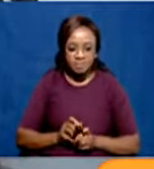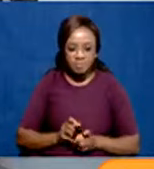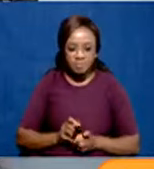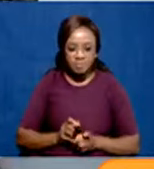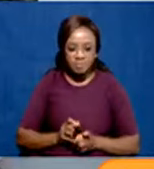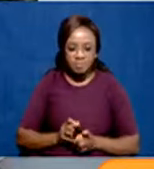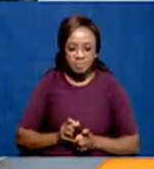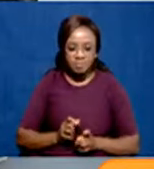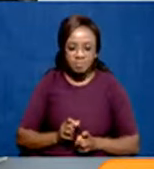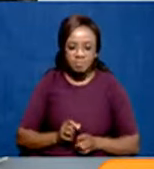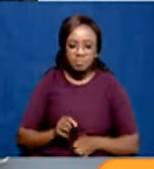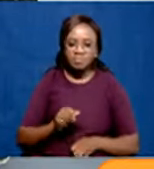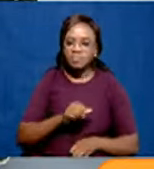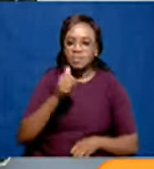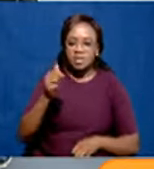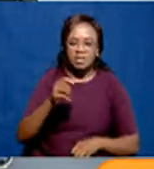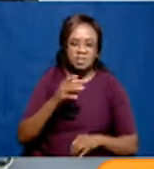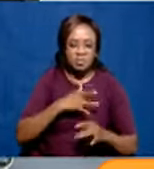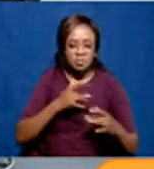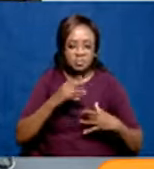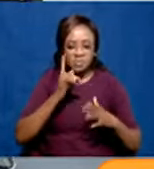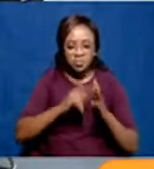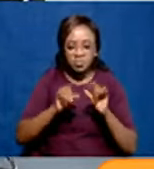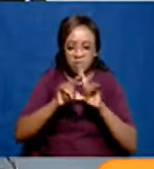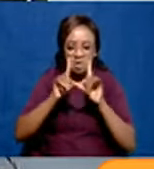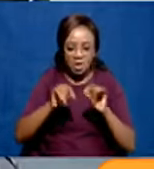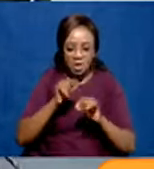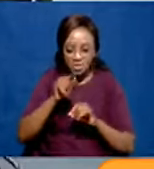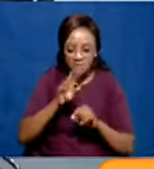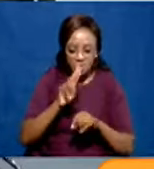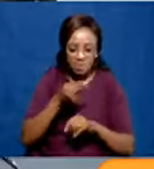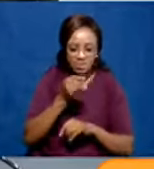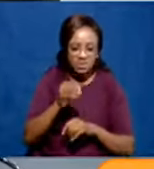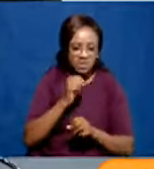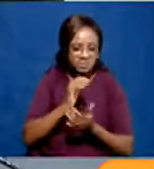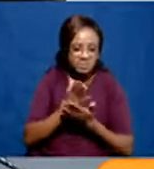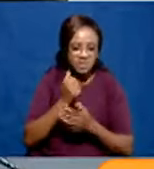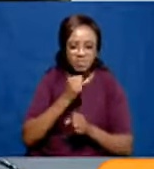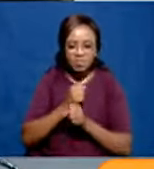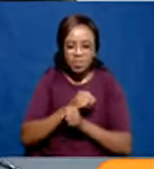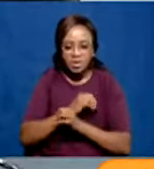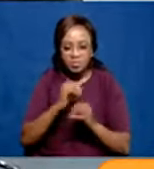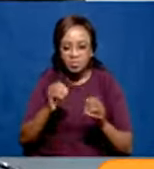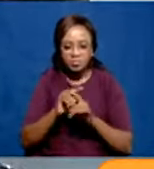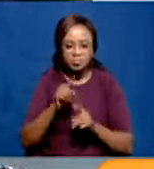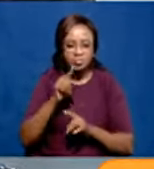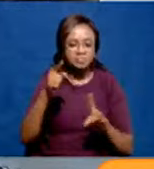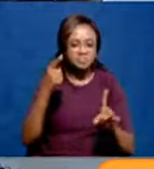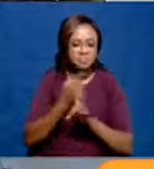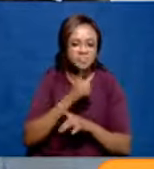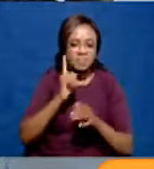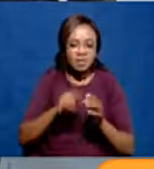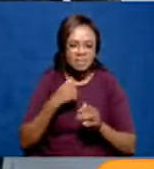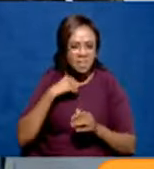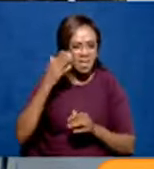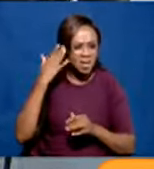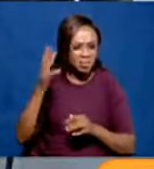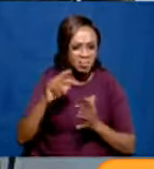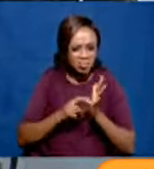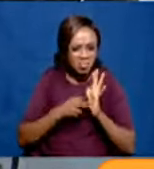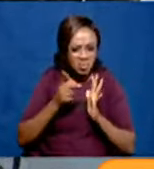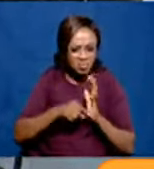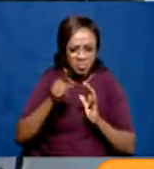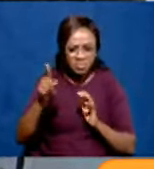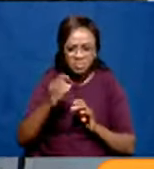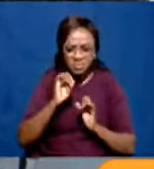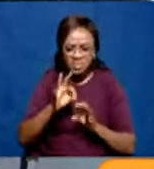and what is the difference with the super cover? Okay. Yes. NHIF cards not working. I don't know what not working means in this particular